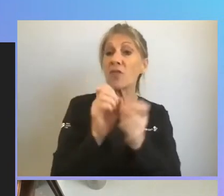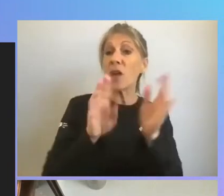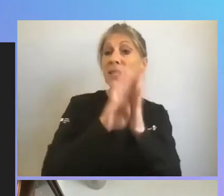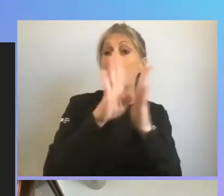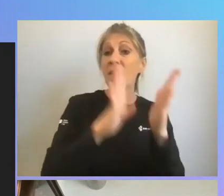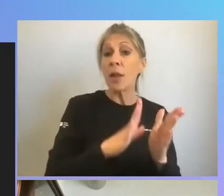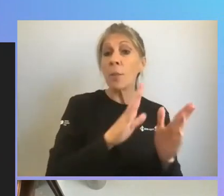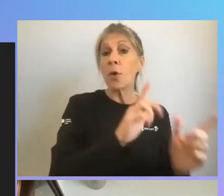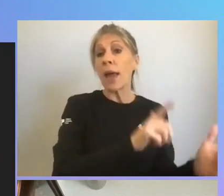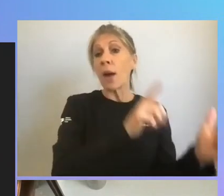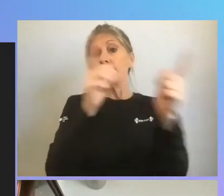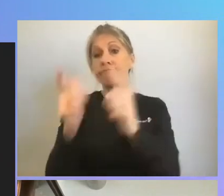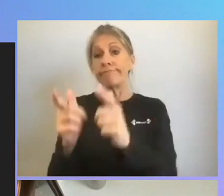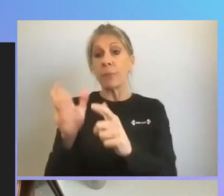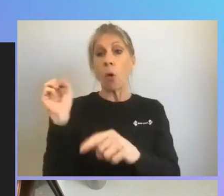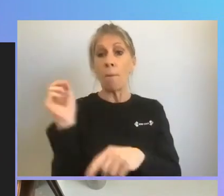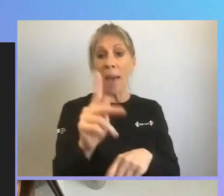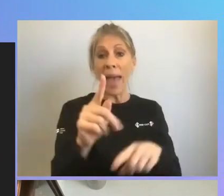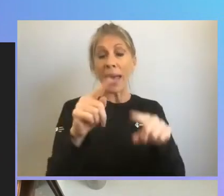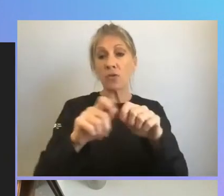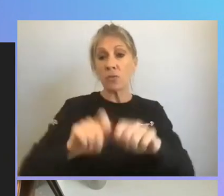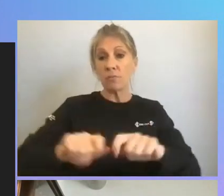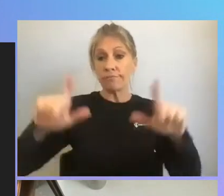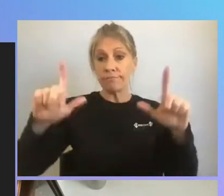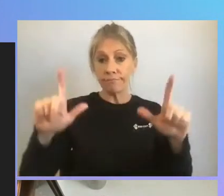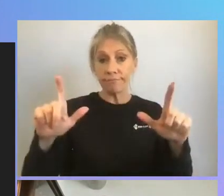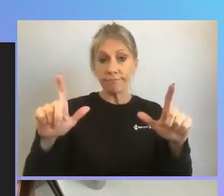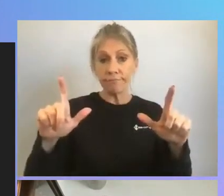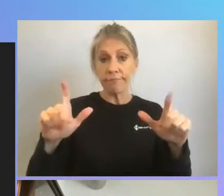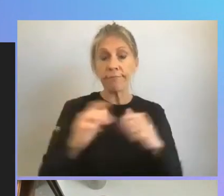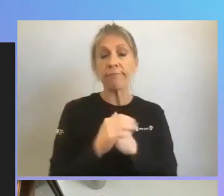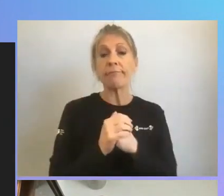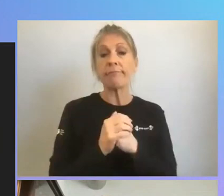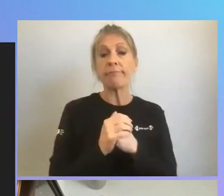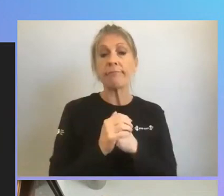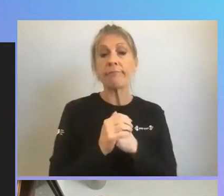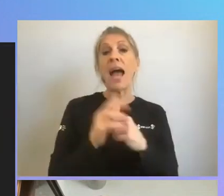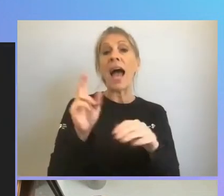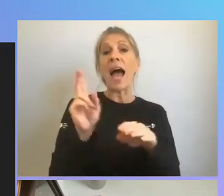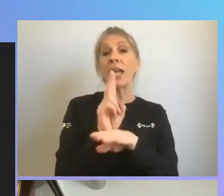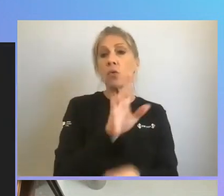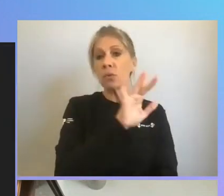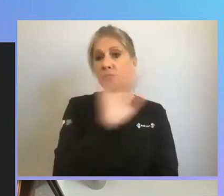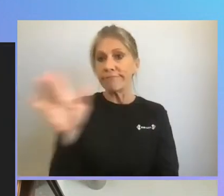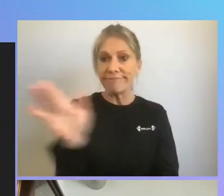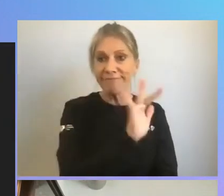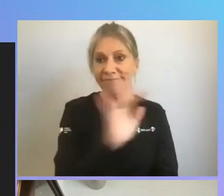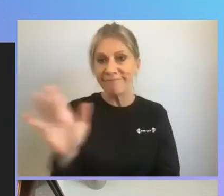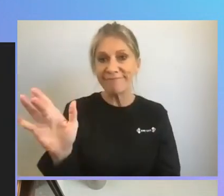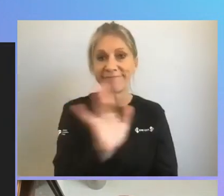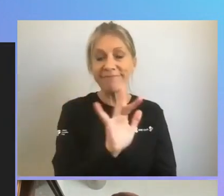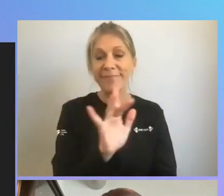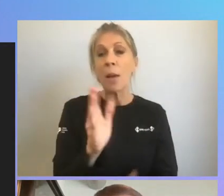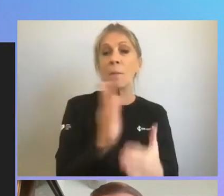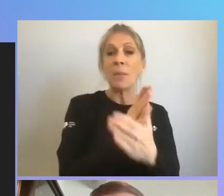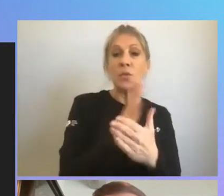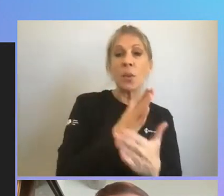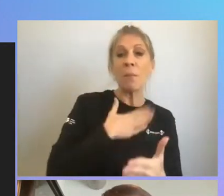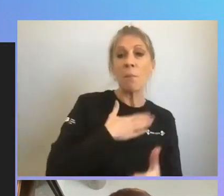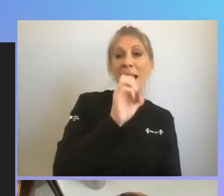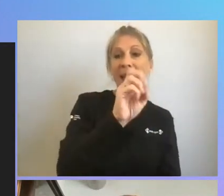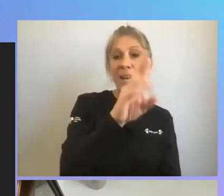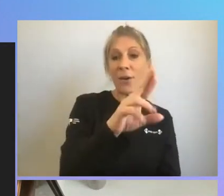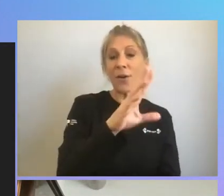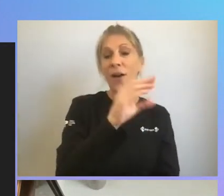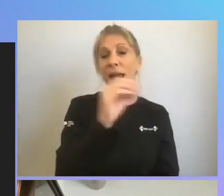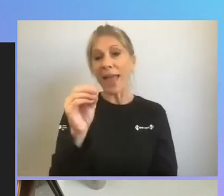to my browser now. That's always the next step. I use Mac, so I'm always just swiping back and forth between my editor and my